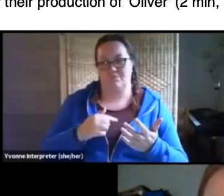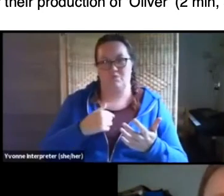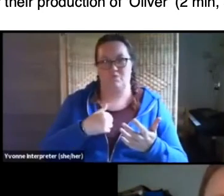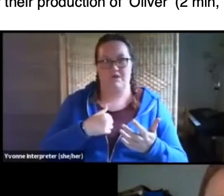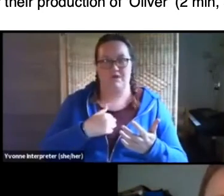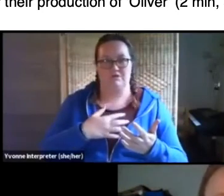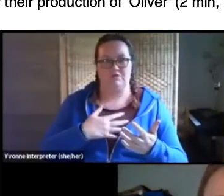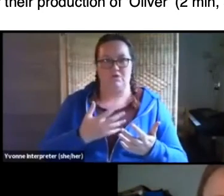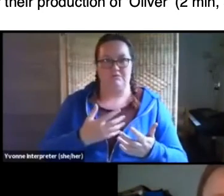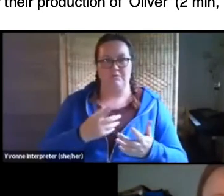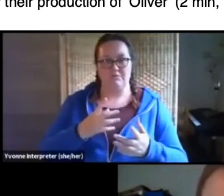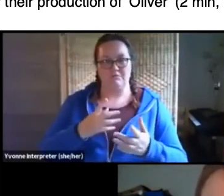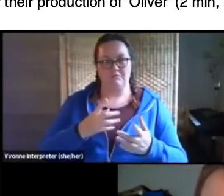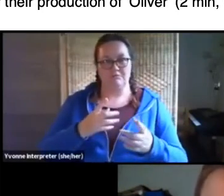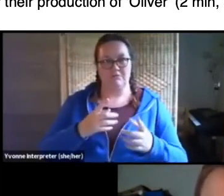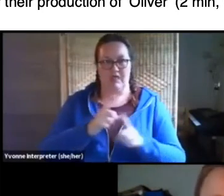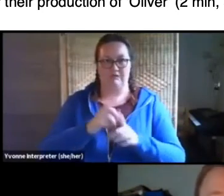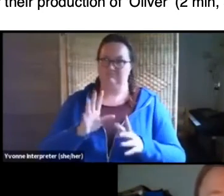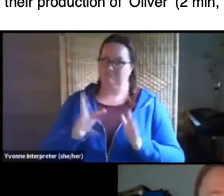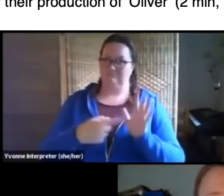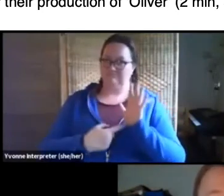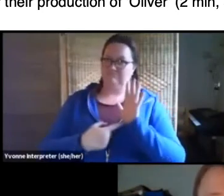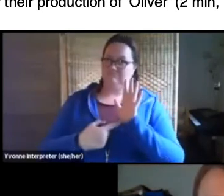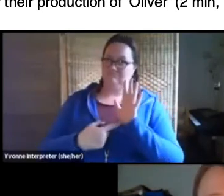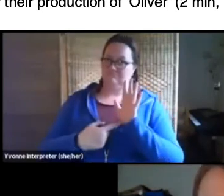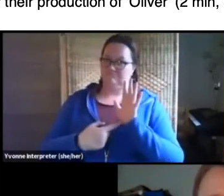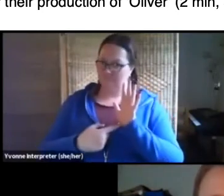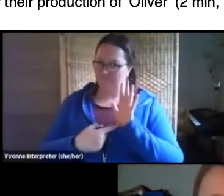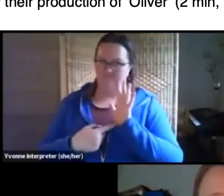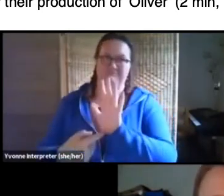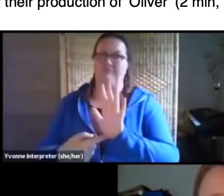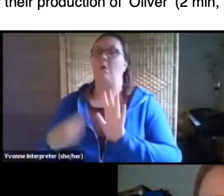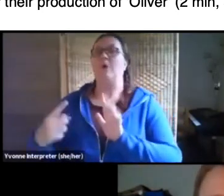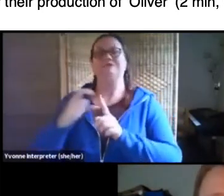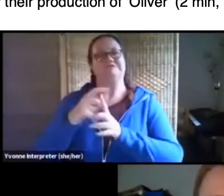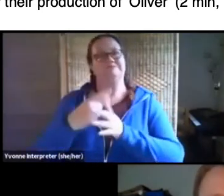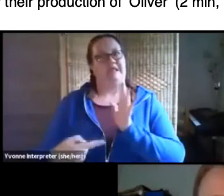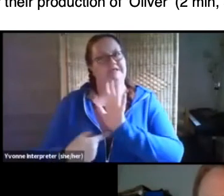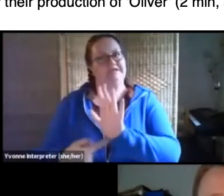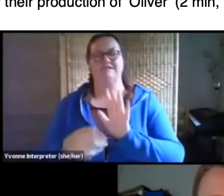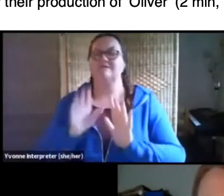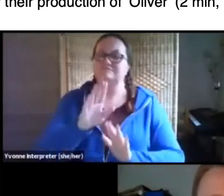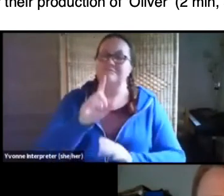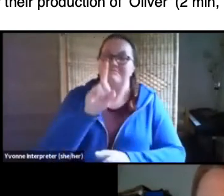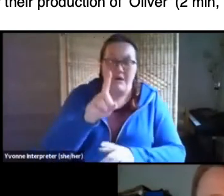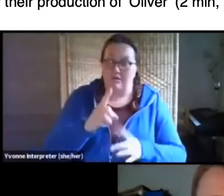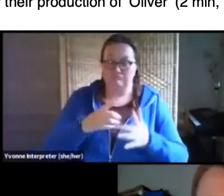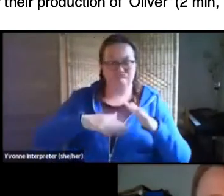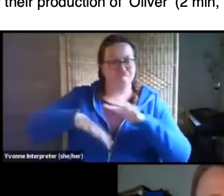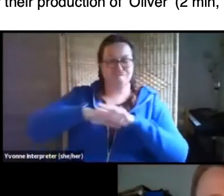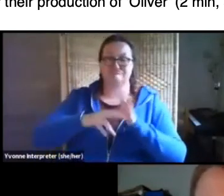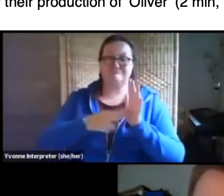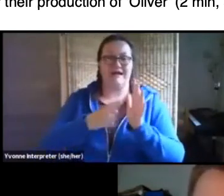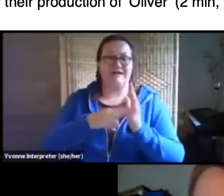disabled representation in our marketing assets. It just becomes part of our marketing assets because we work collaboratively